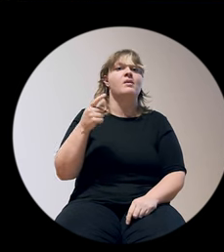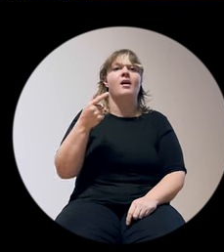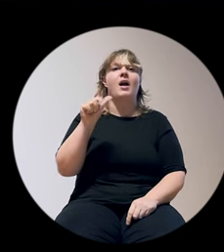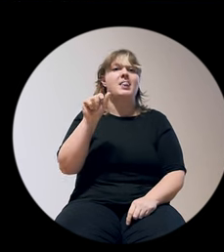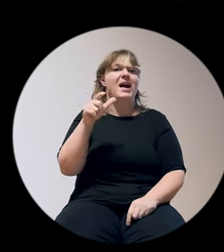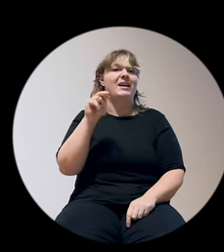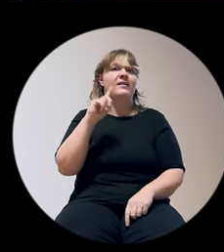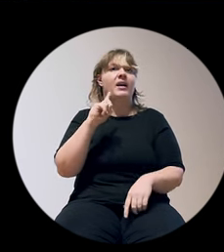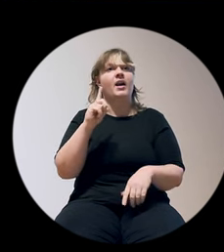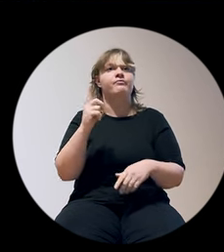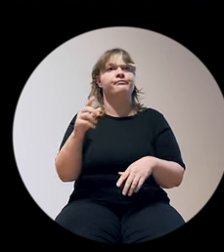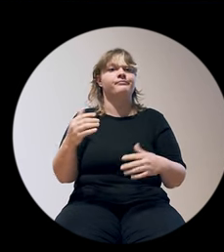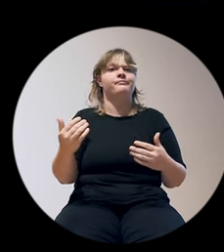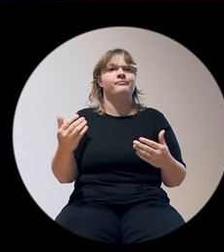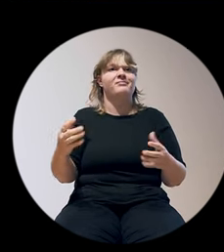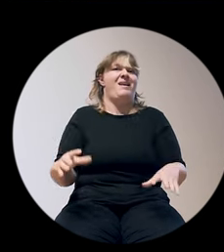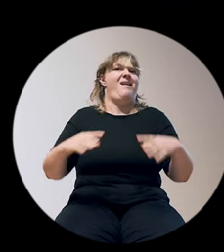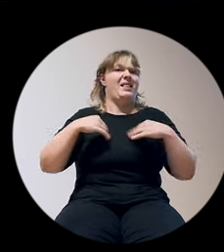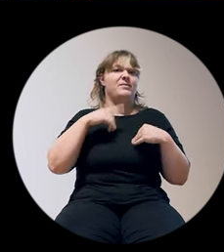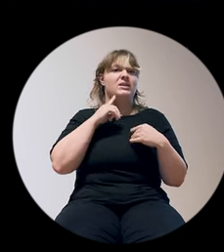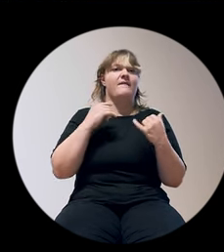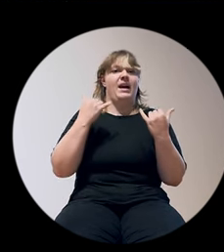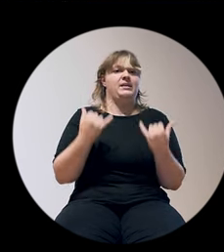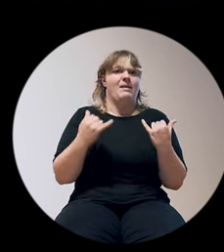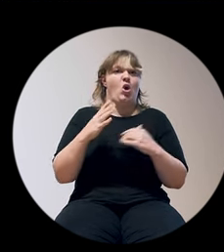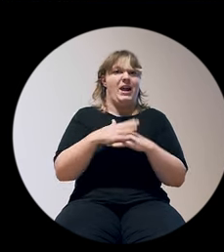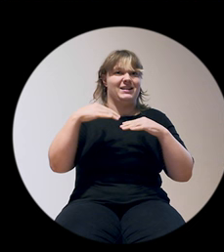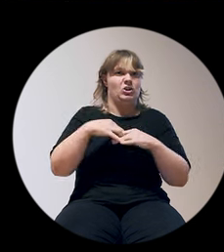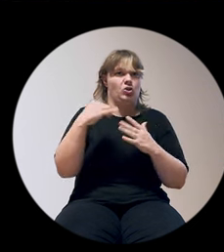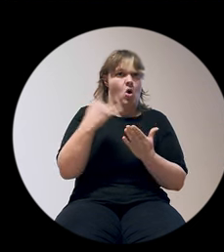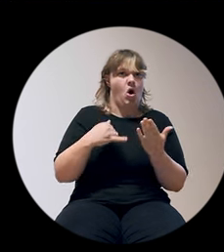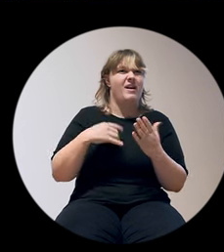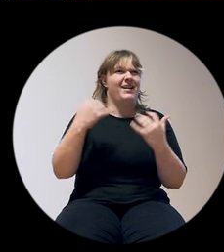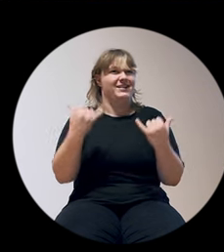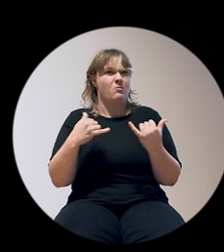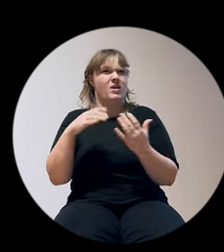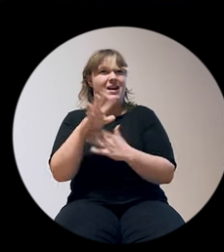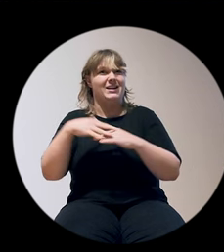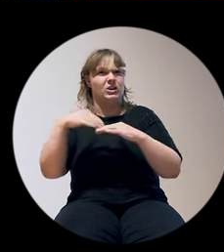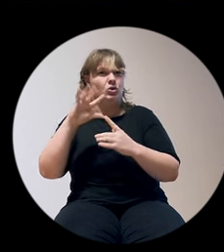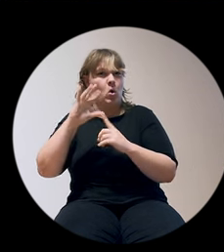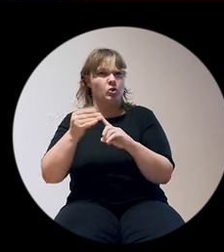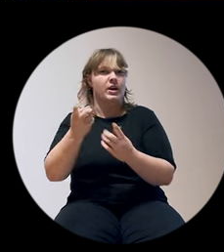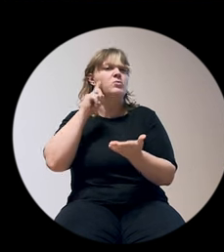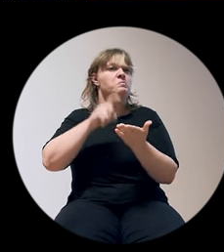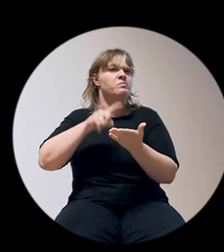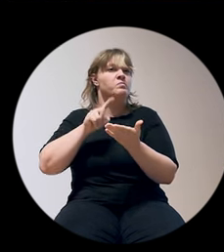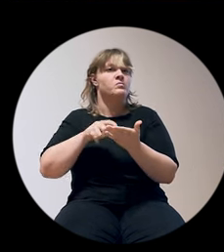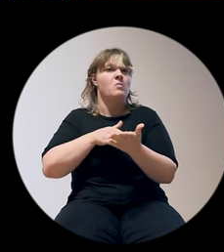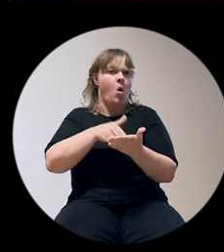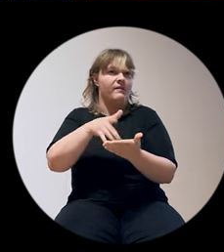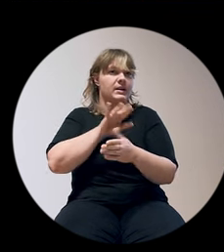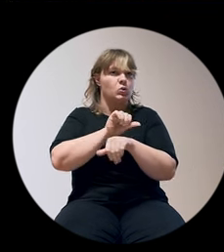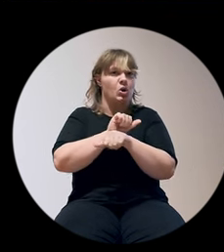as contemporary indigenous art of a contemporary indigenous culture. And I think you find a lot of that in his work, threading